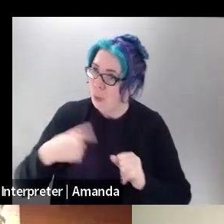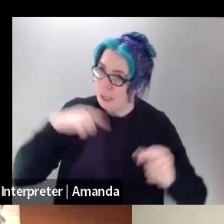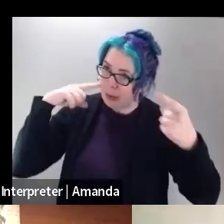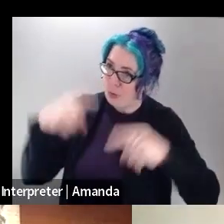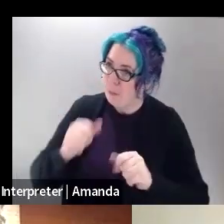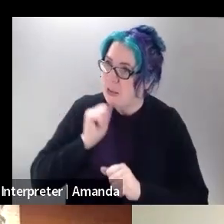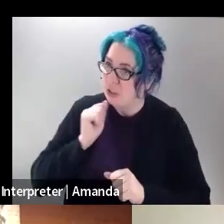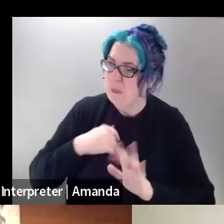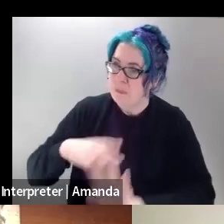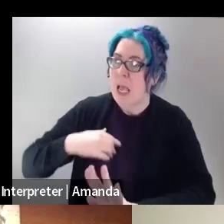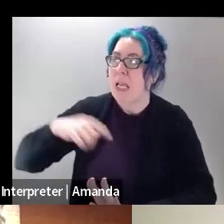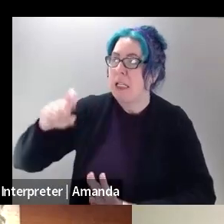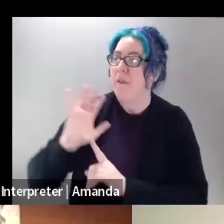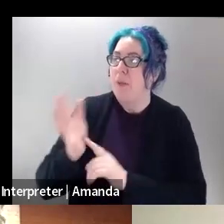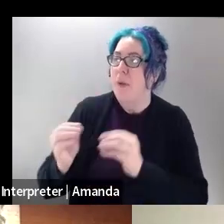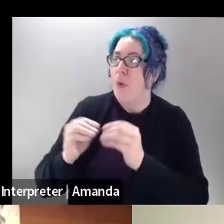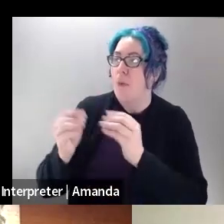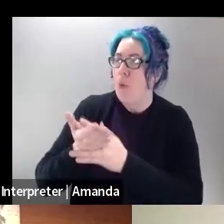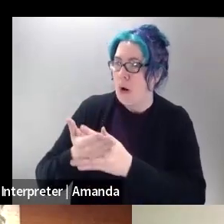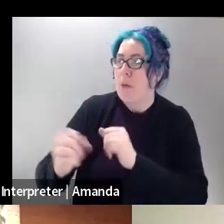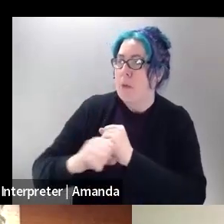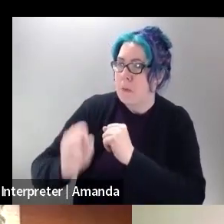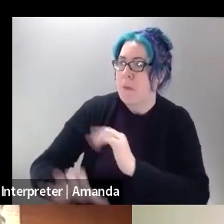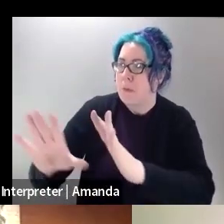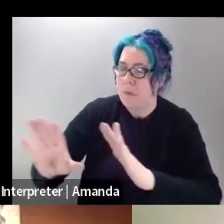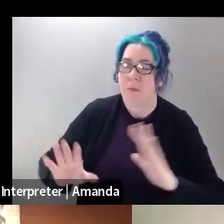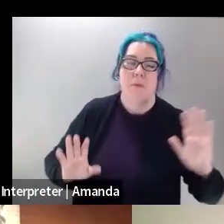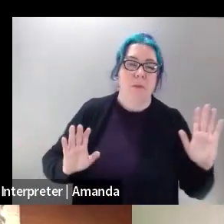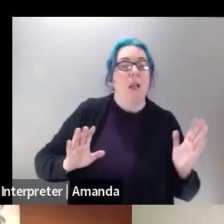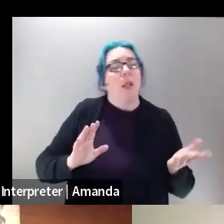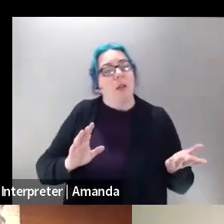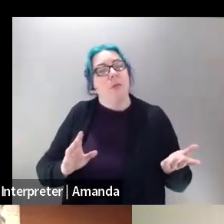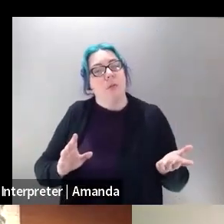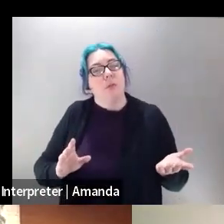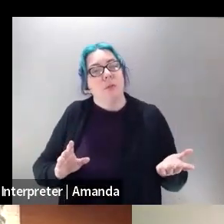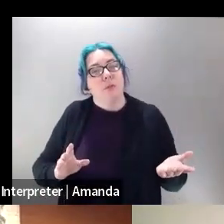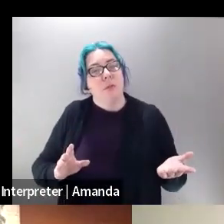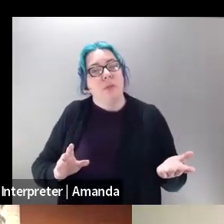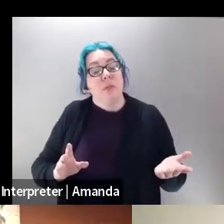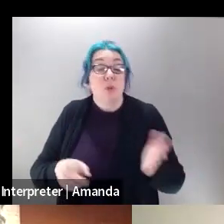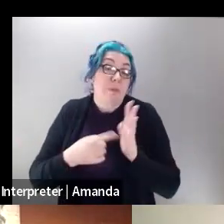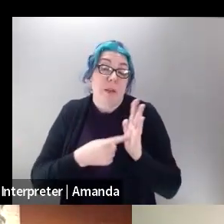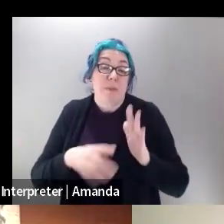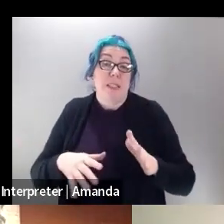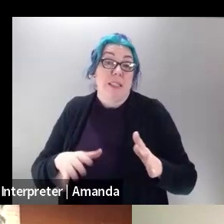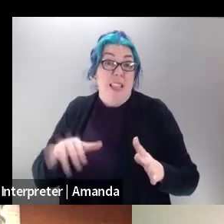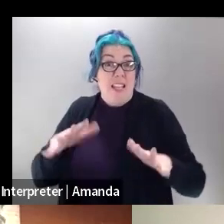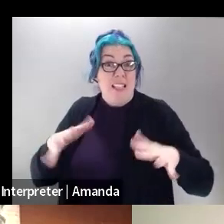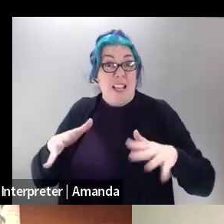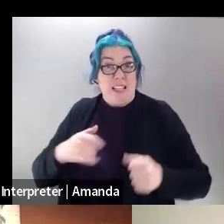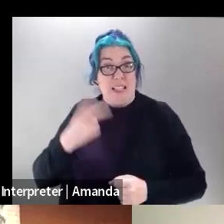So to sort of see the ways in which the anxieties expressed in the room might also manifest in me. So